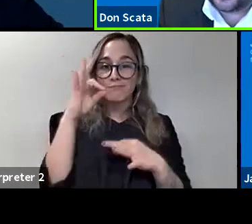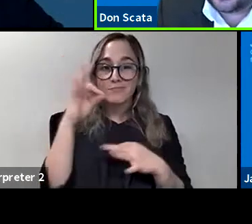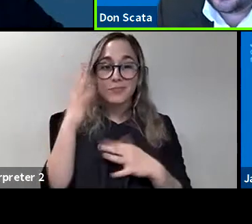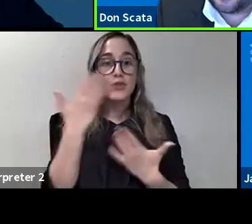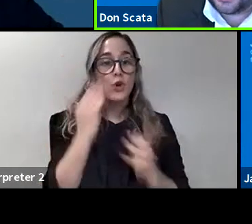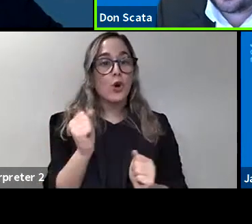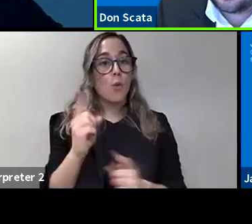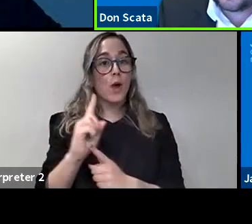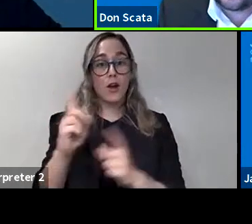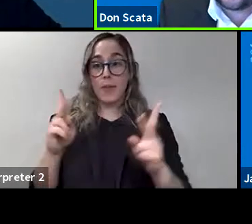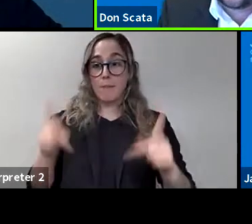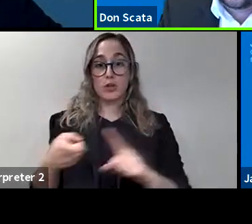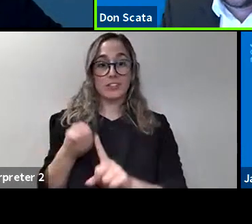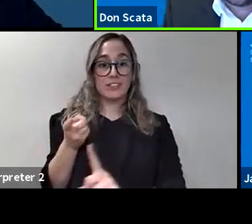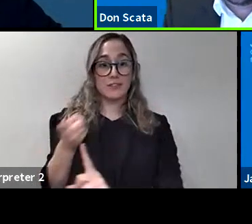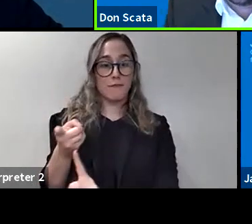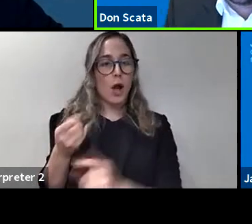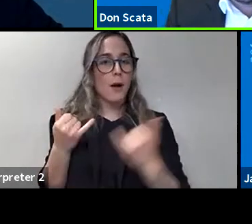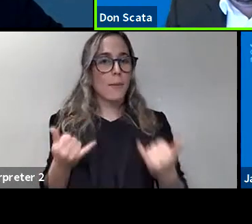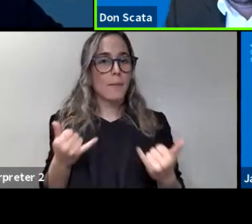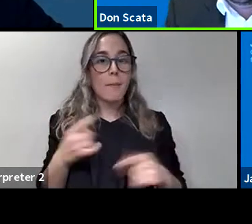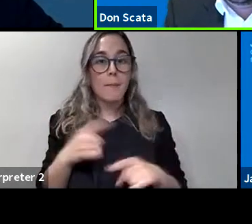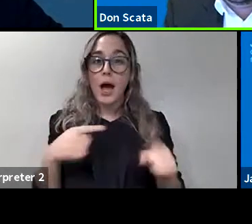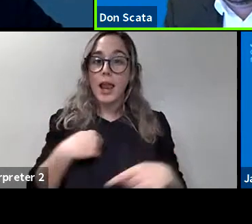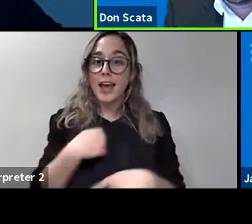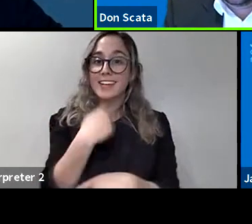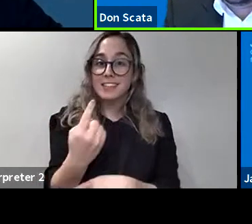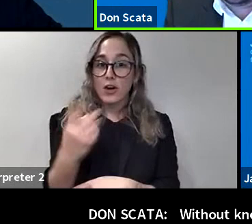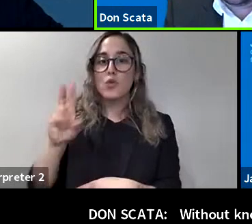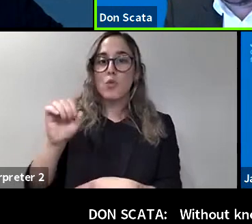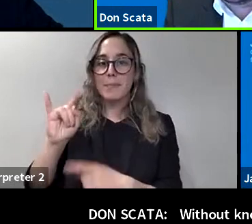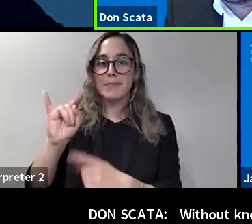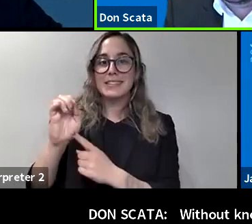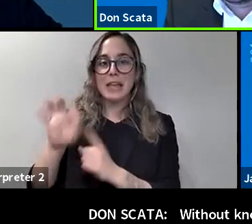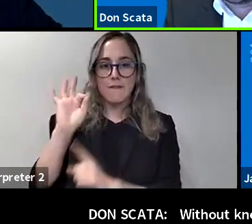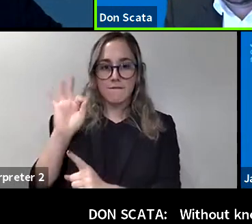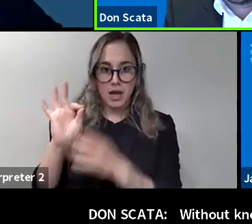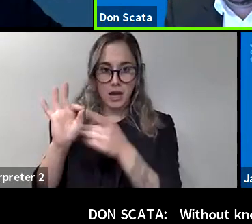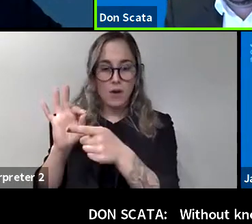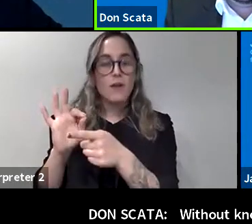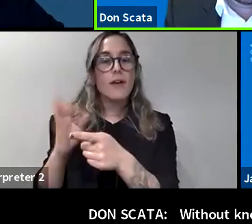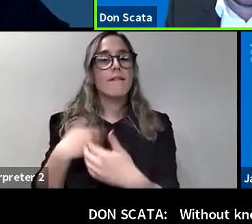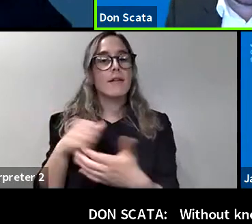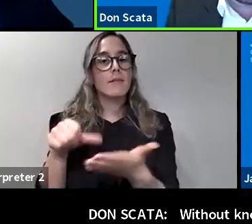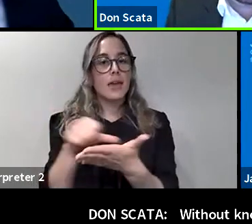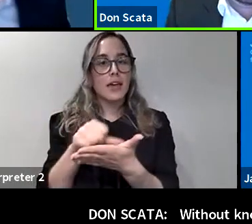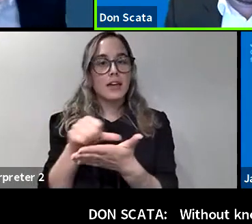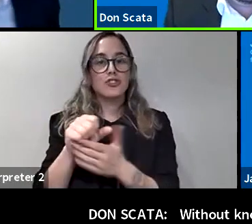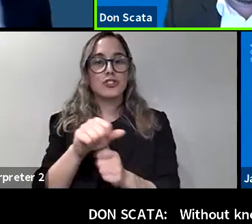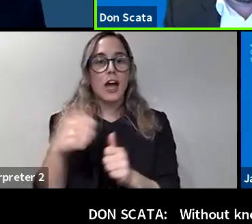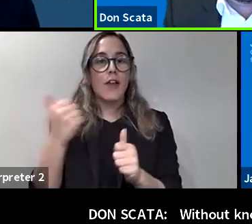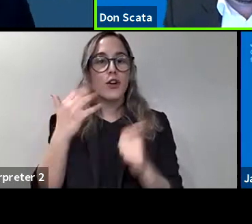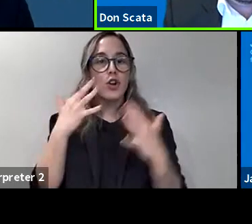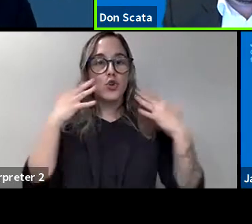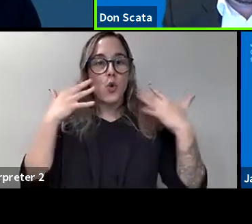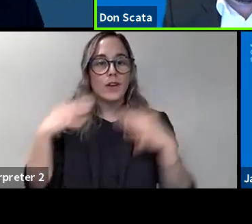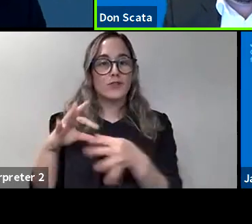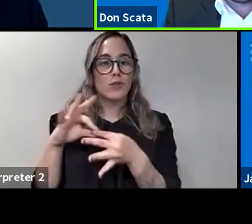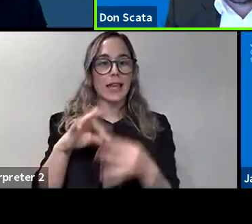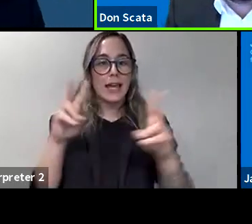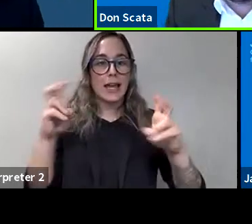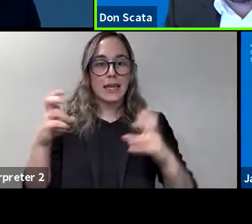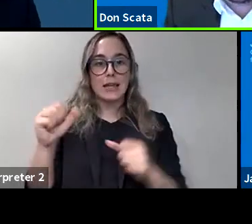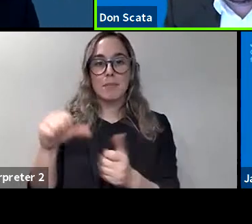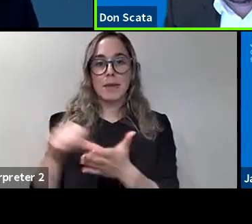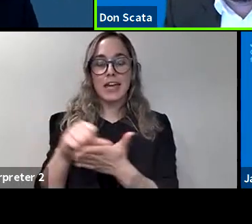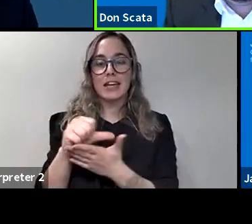from, I could direct you to our website. We have a page, it's another noise page. It's